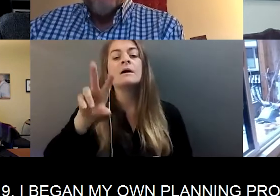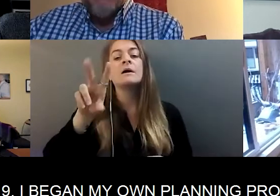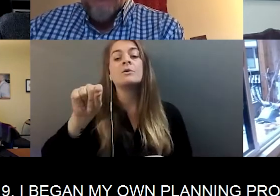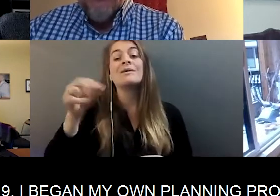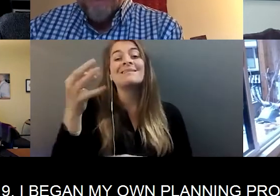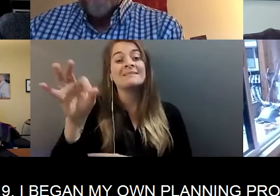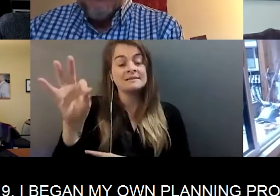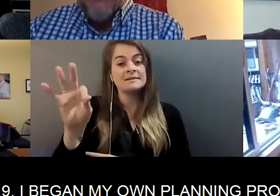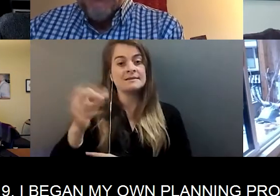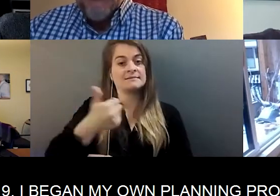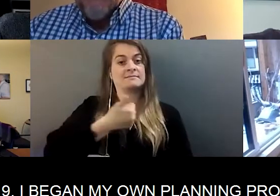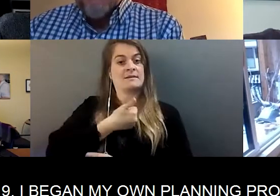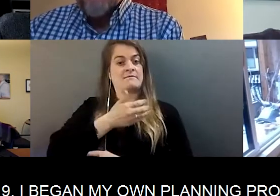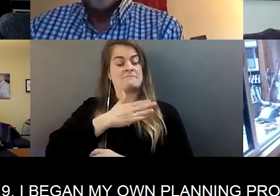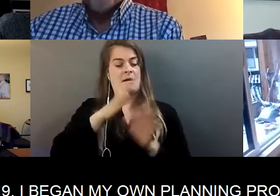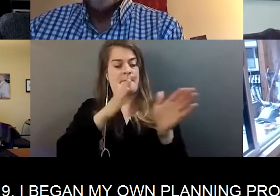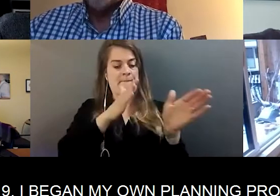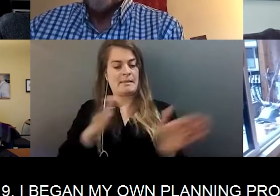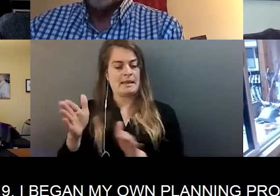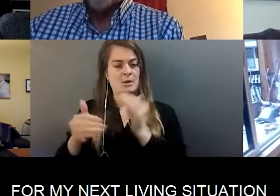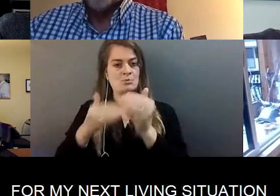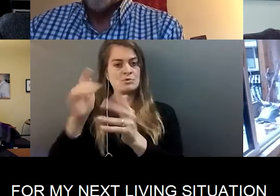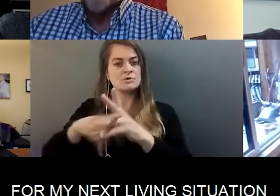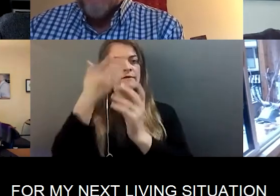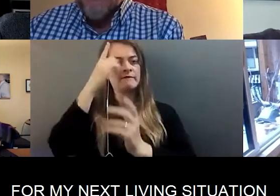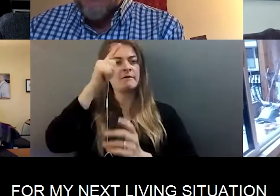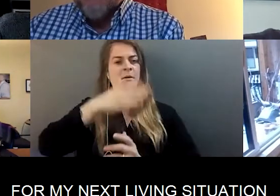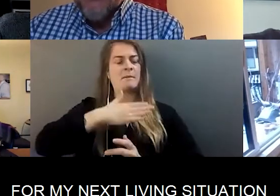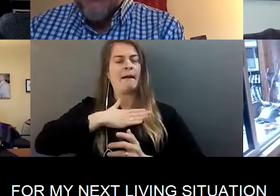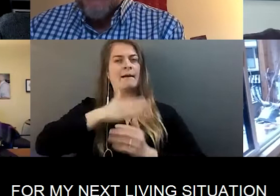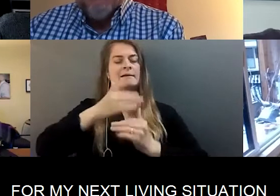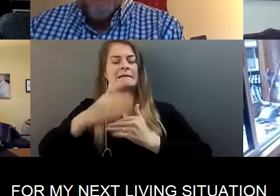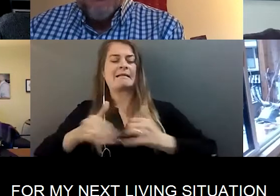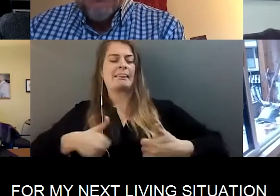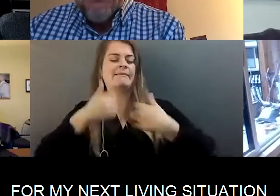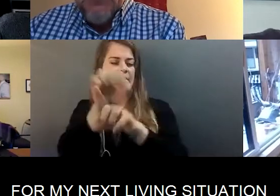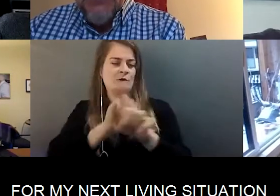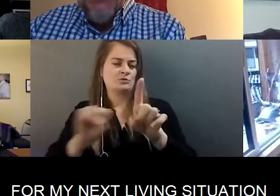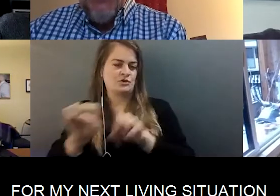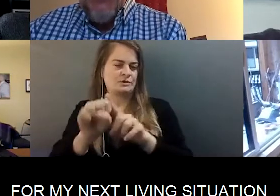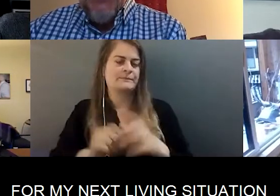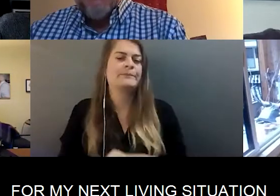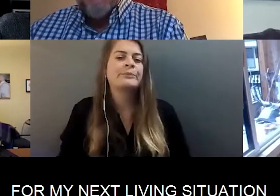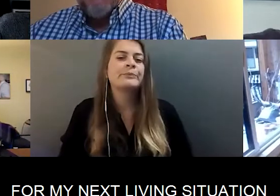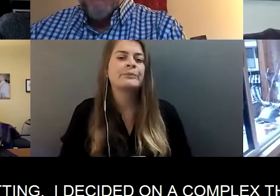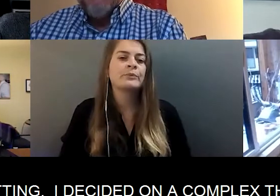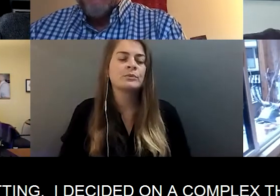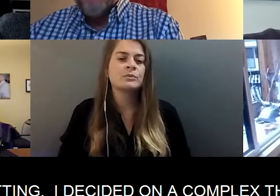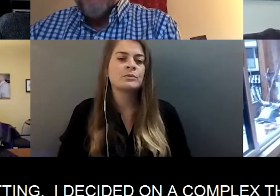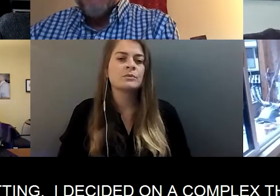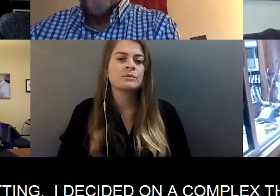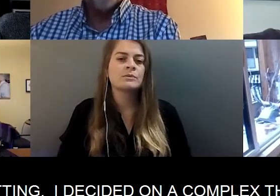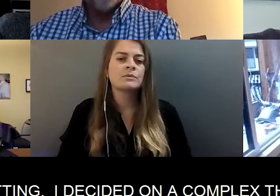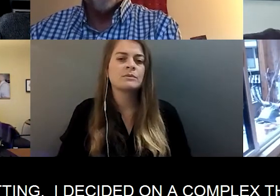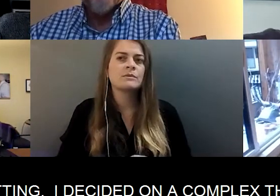I began my own planning process for my next living situation setting. I decided on a